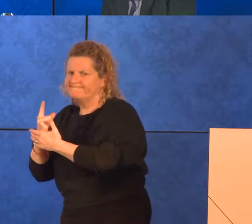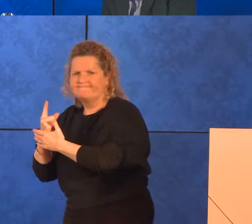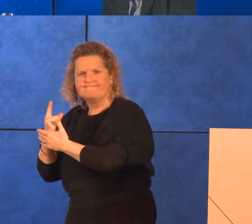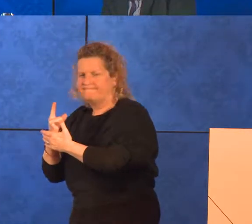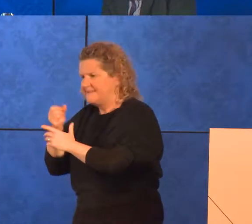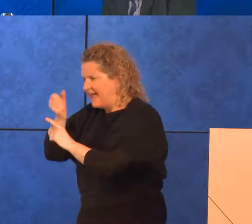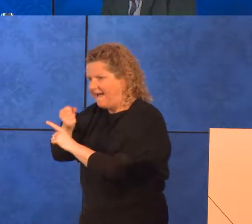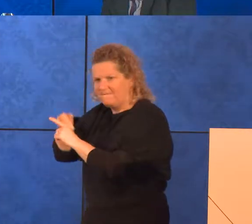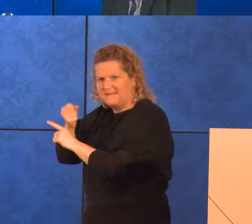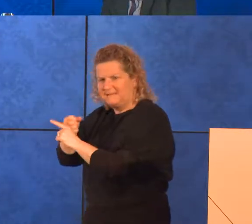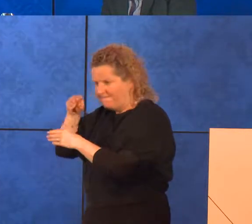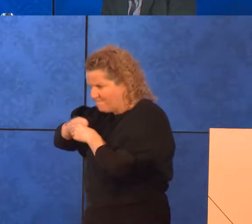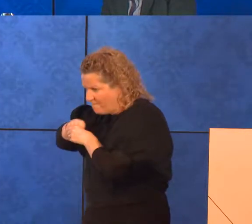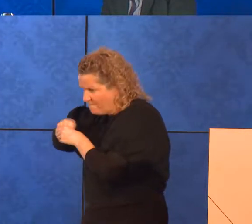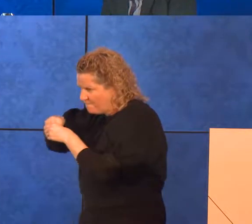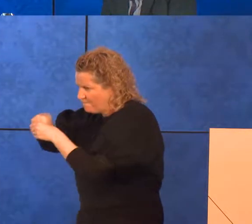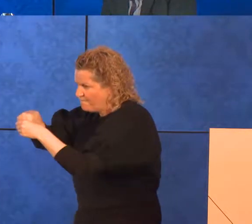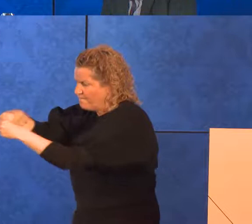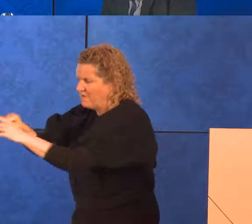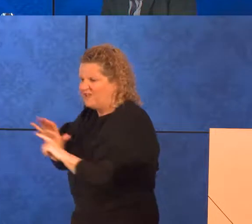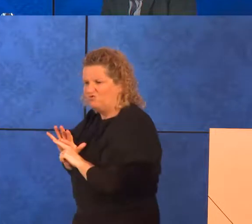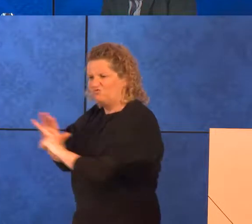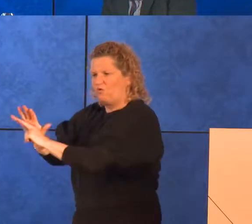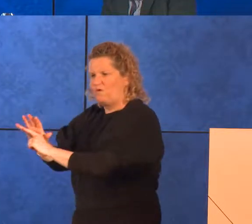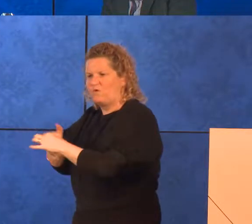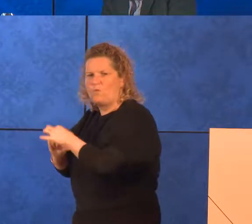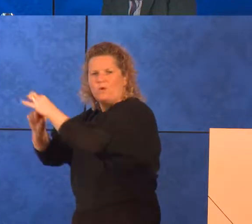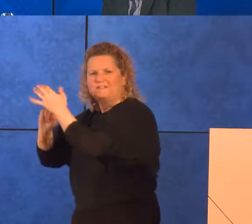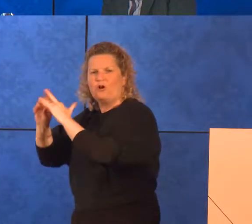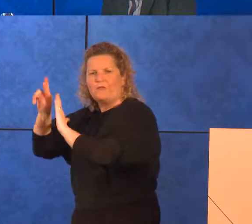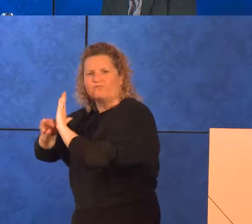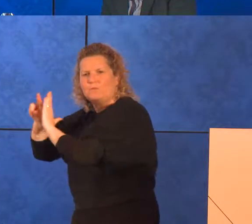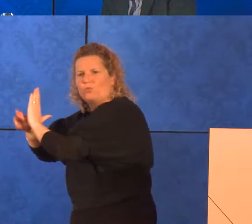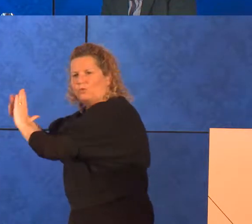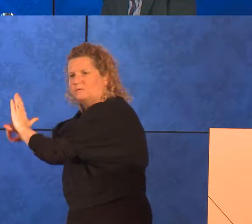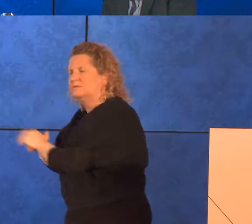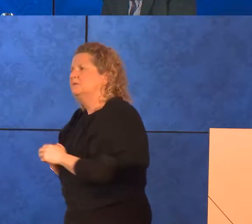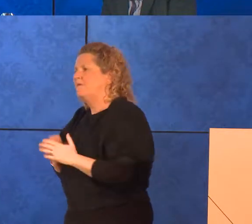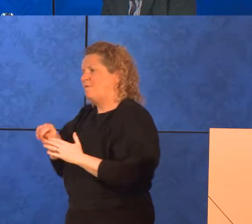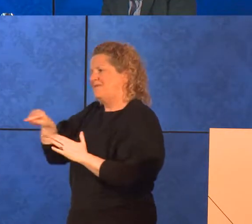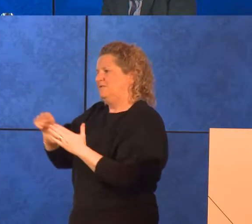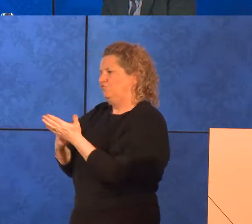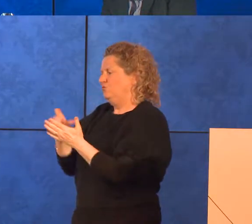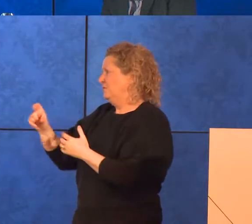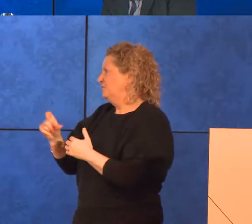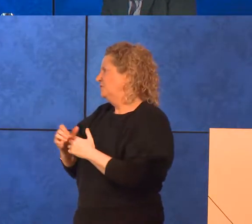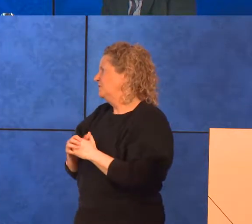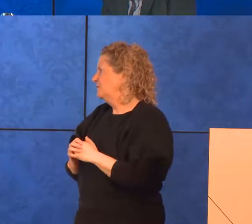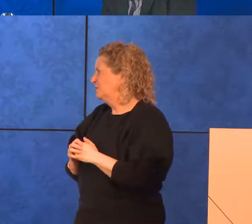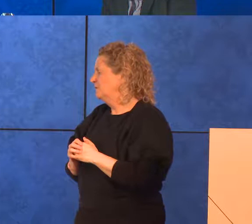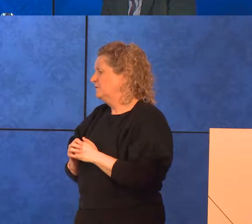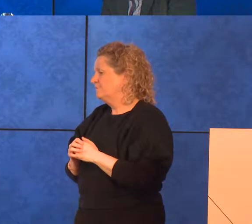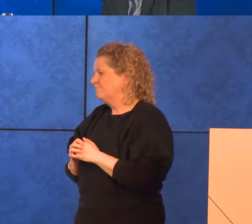of advocates the whole way through that really drove the quality of the reports that Royal Commission was able